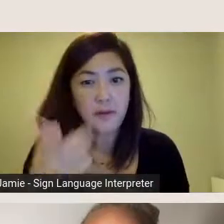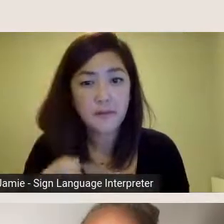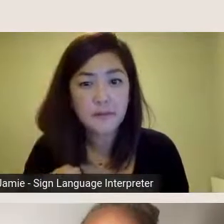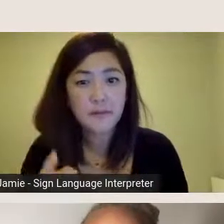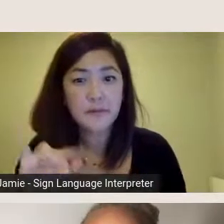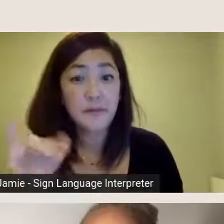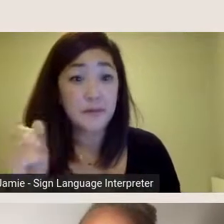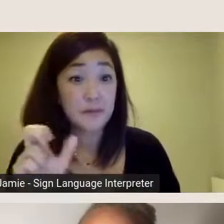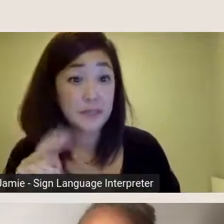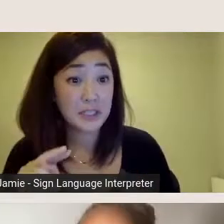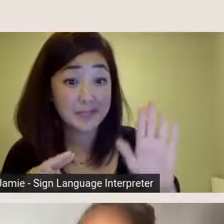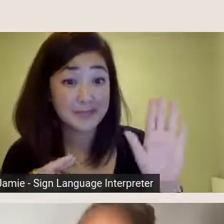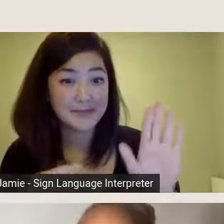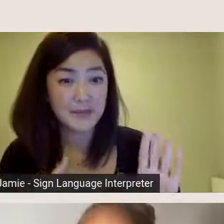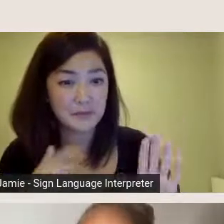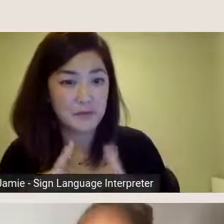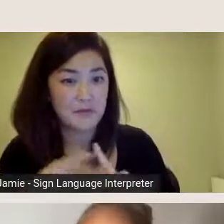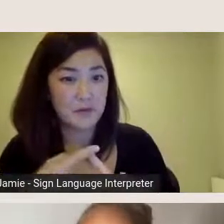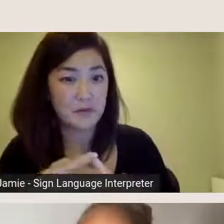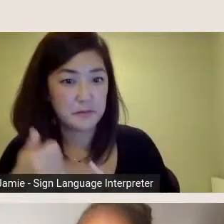You want to go first, Michelle?